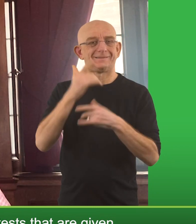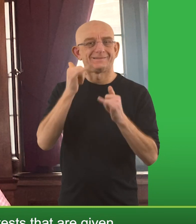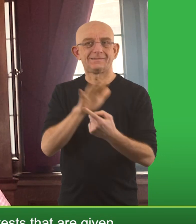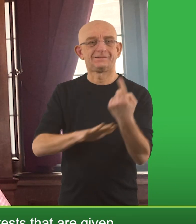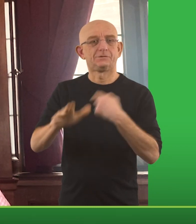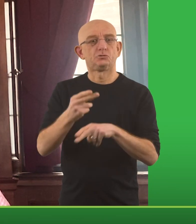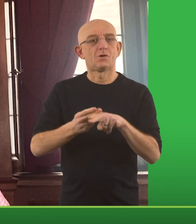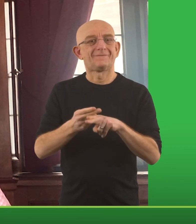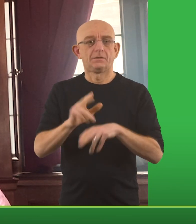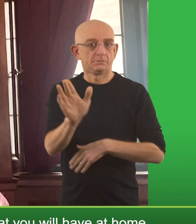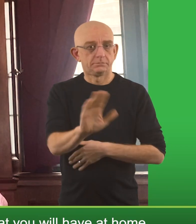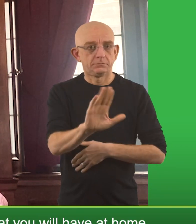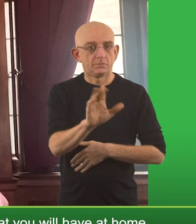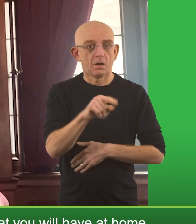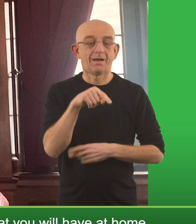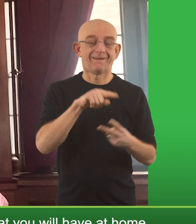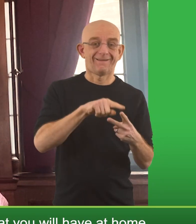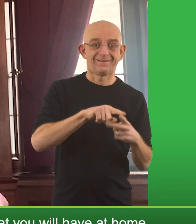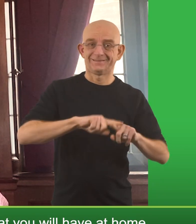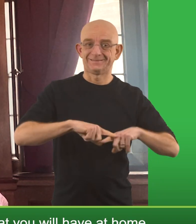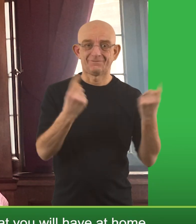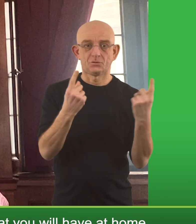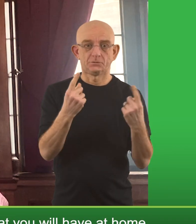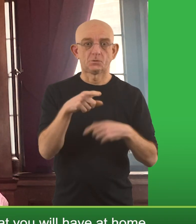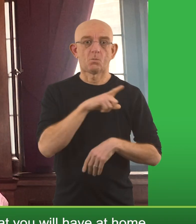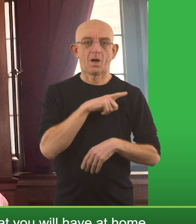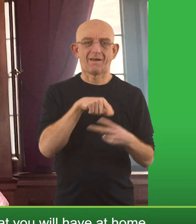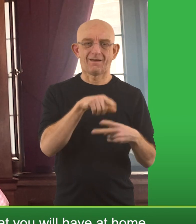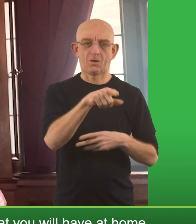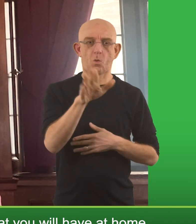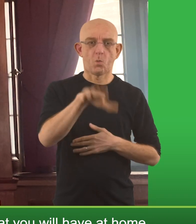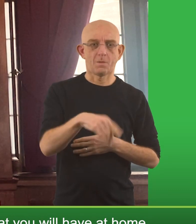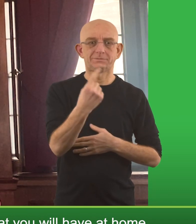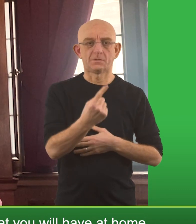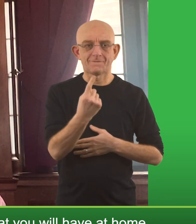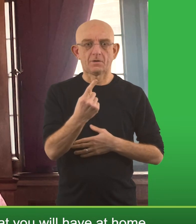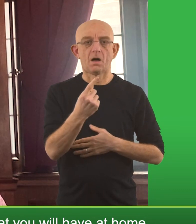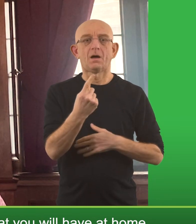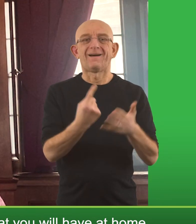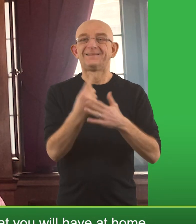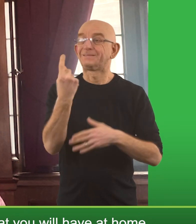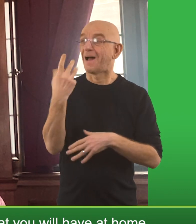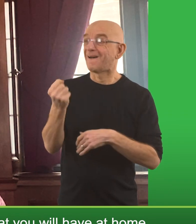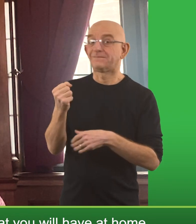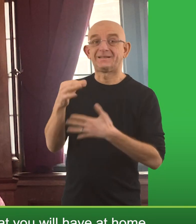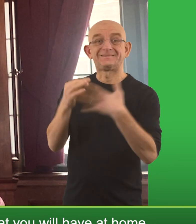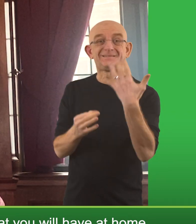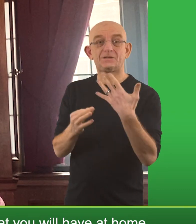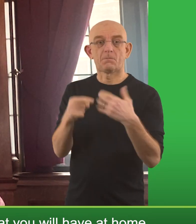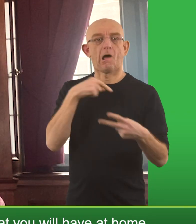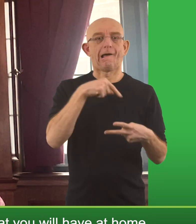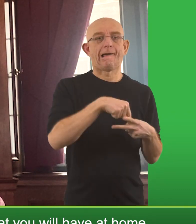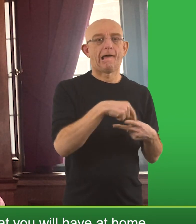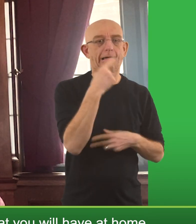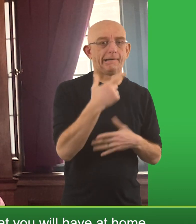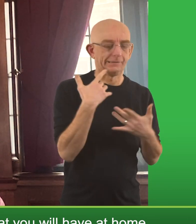across Sheffield. Please don't use LFD tests, the ones that you'll have at home, if you or